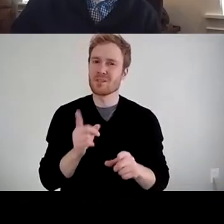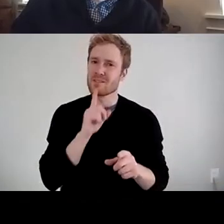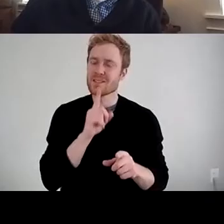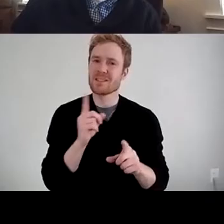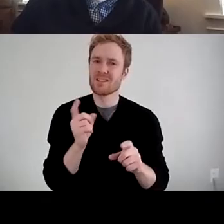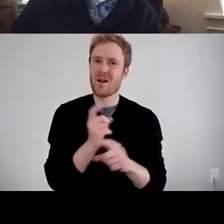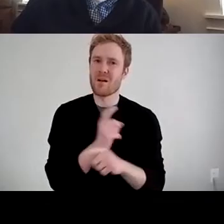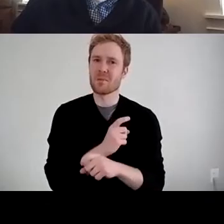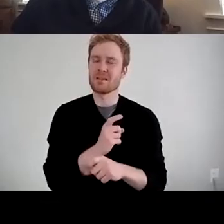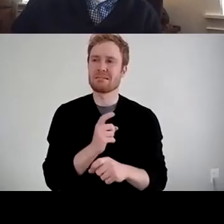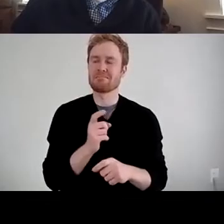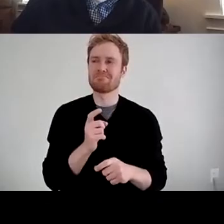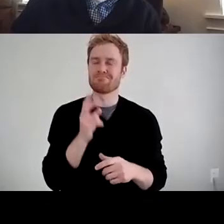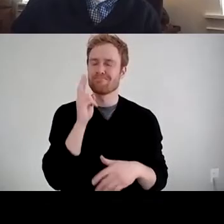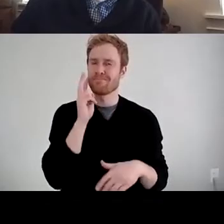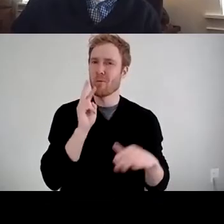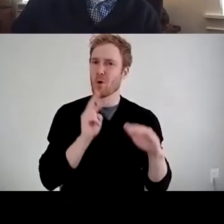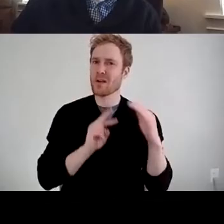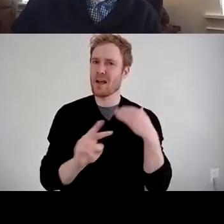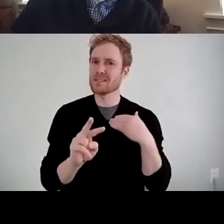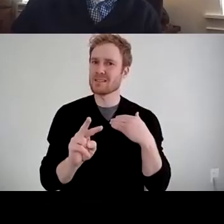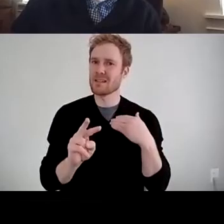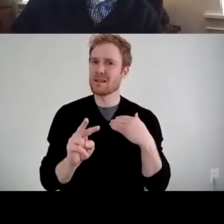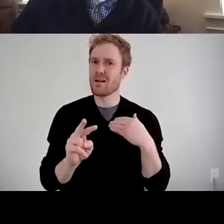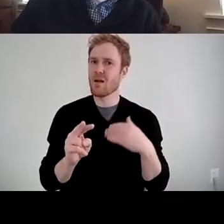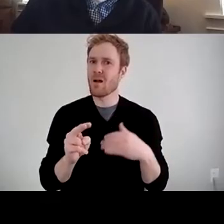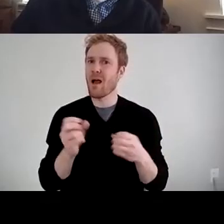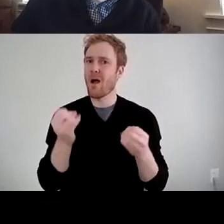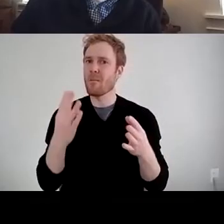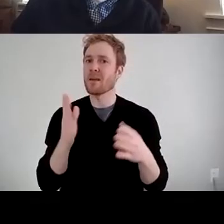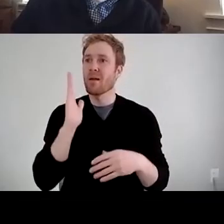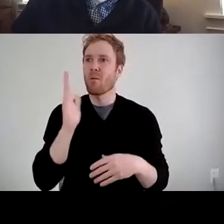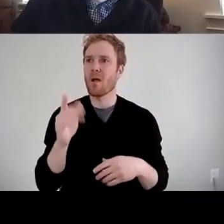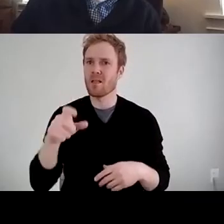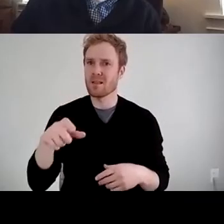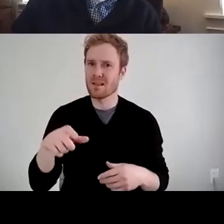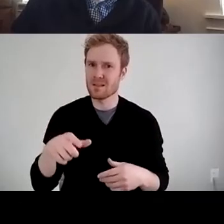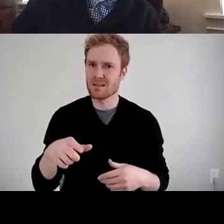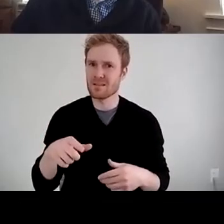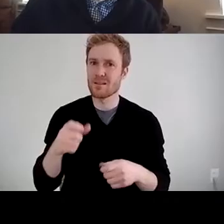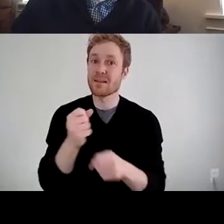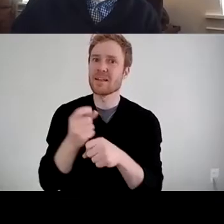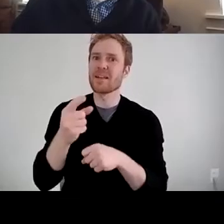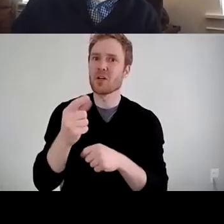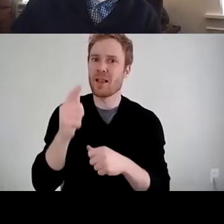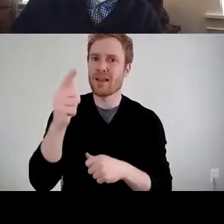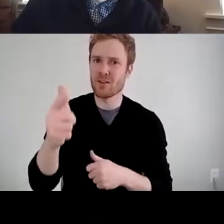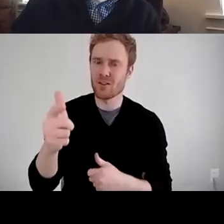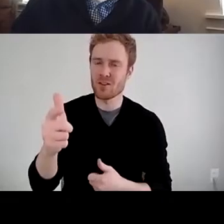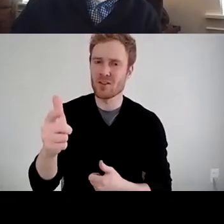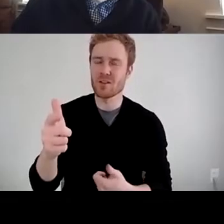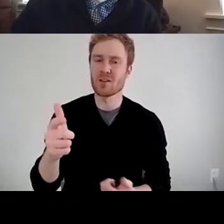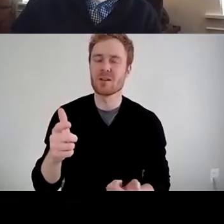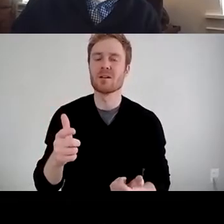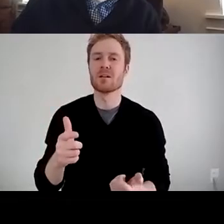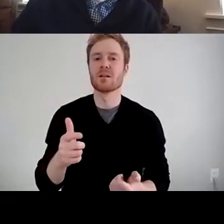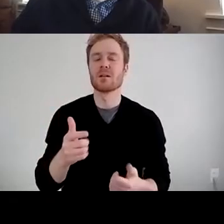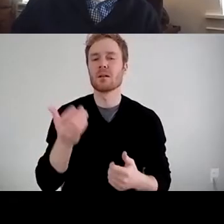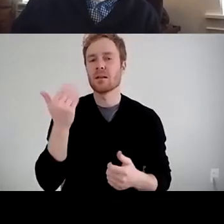is in the purchase list. But then I was told that it actually takes almost a year for them to get in